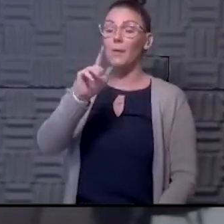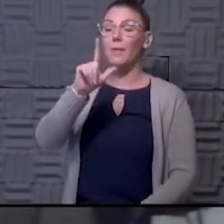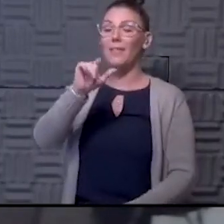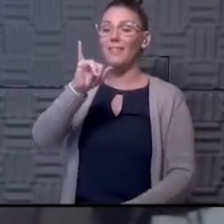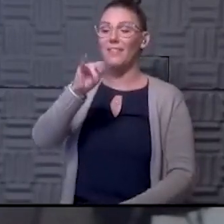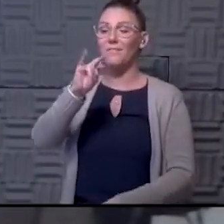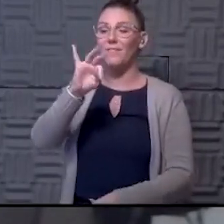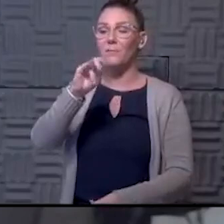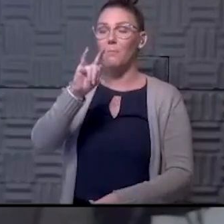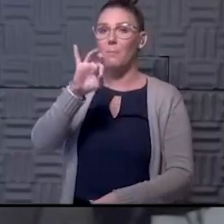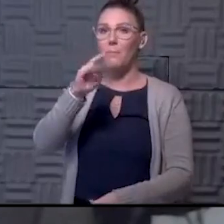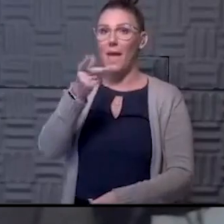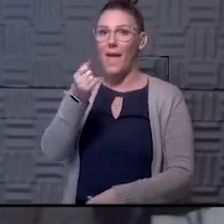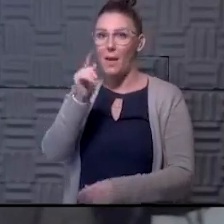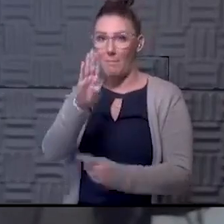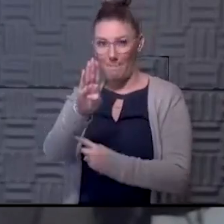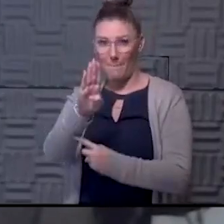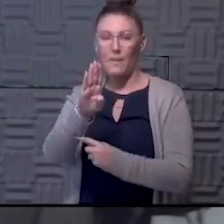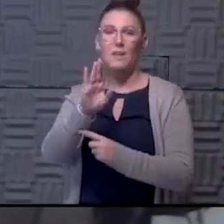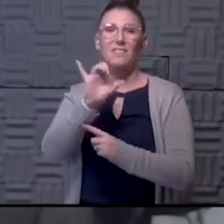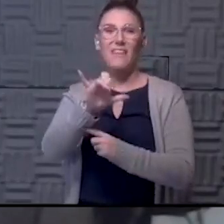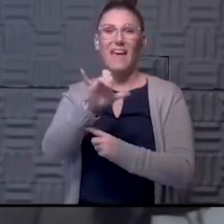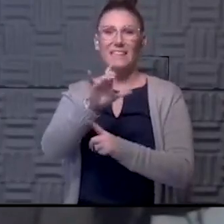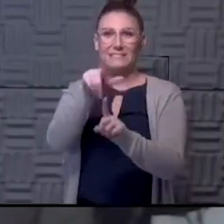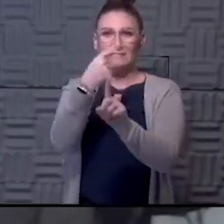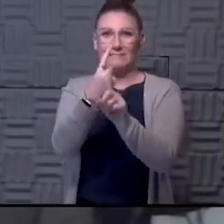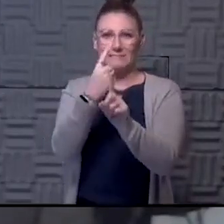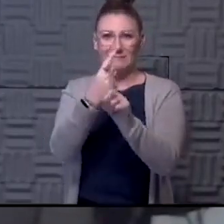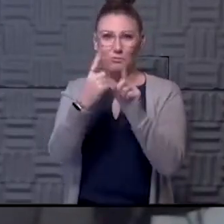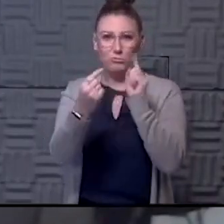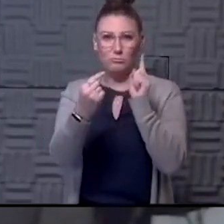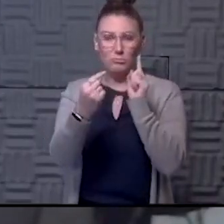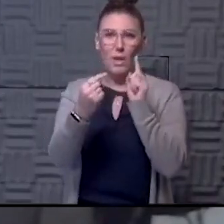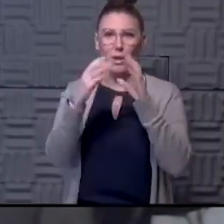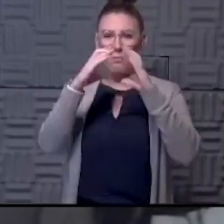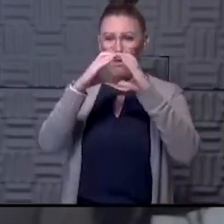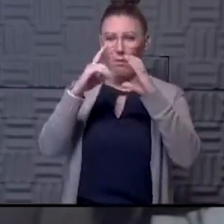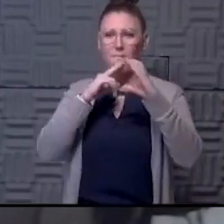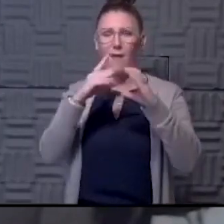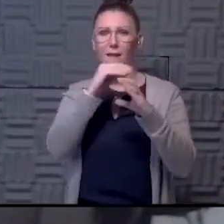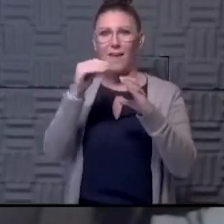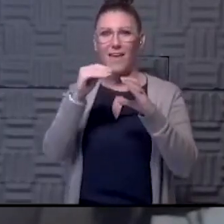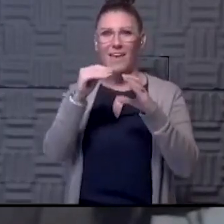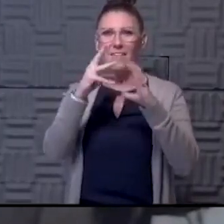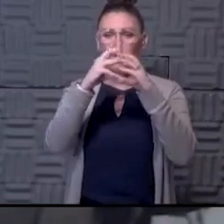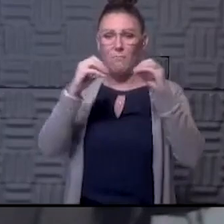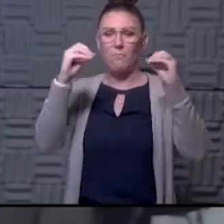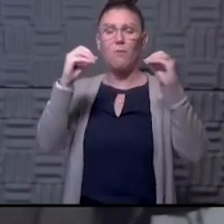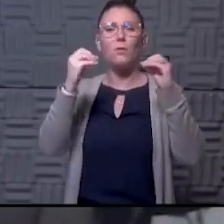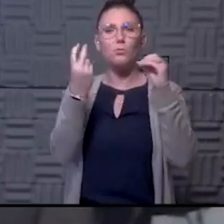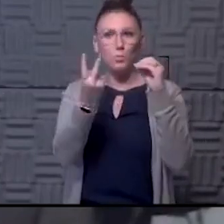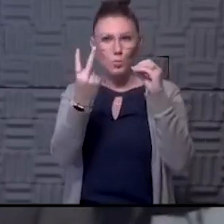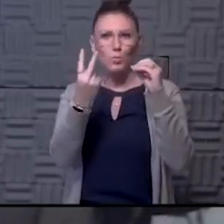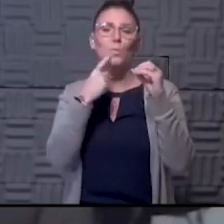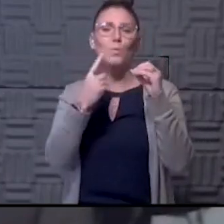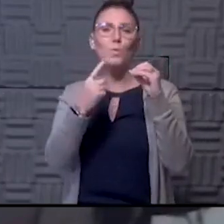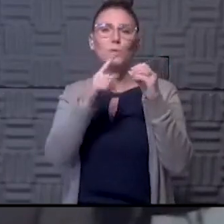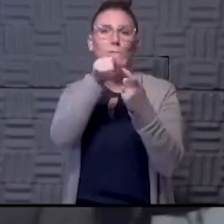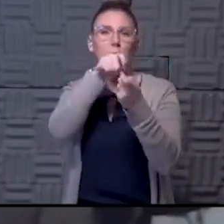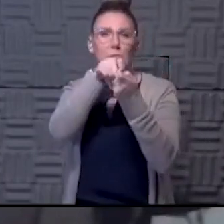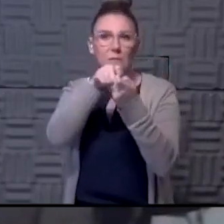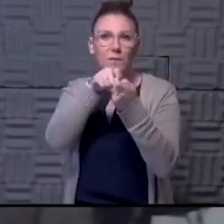bamlanivimab is a single antibody. The Regeneron product is actually two antibodies, but they're both very specific for